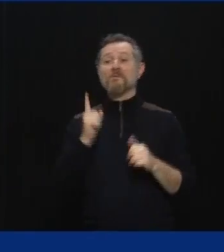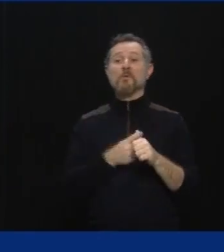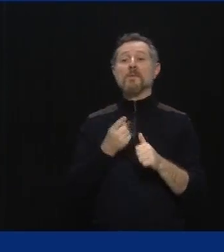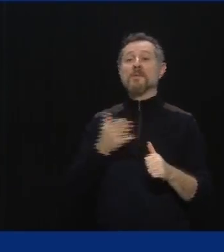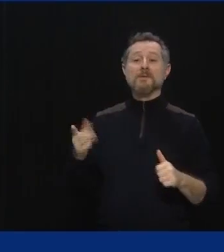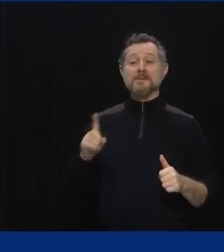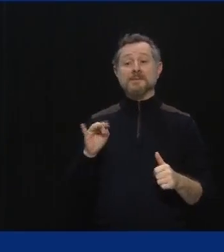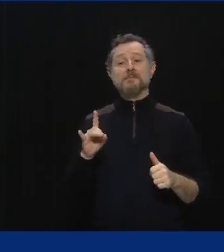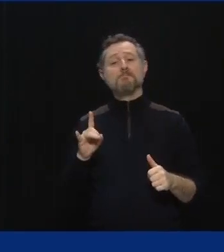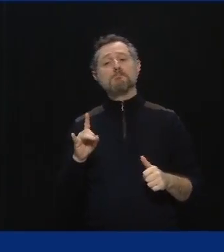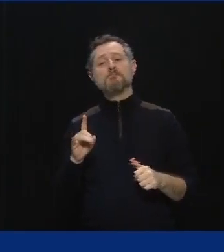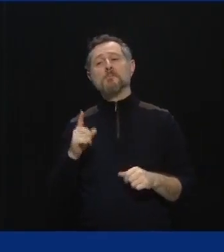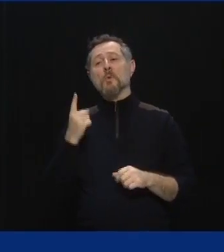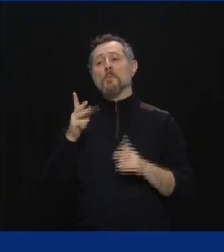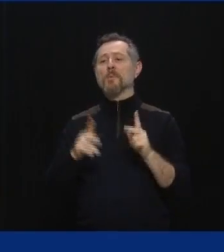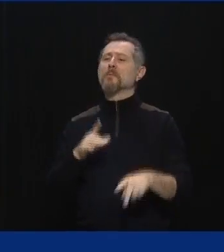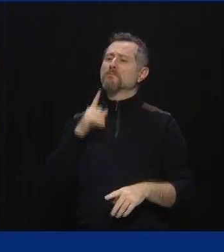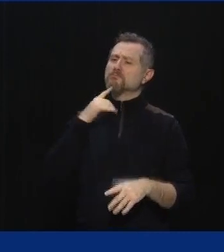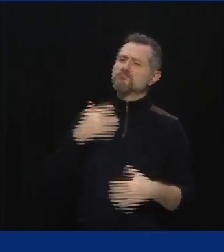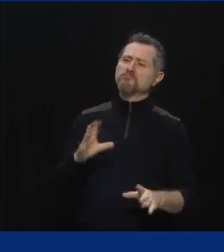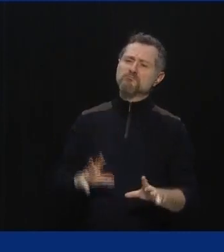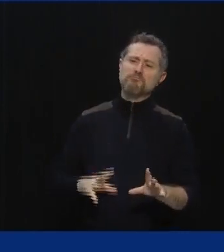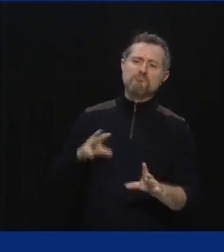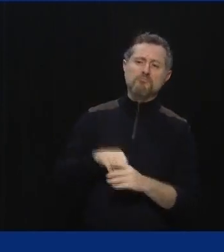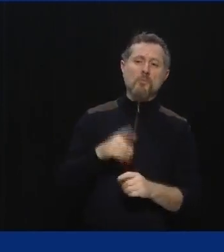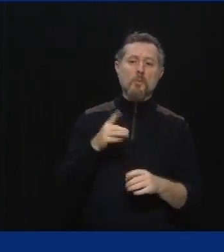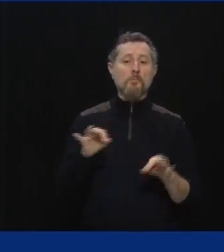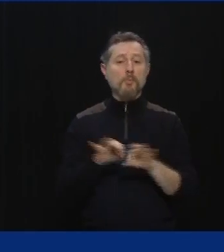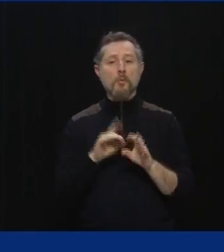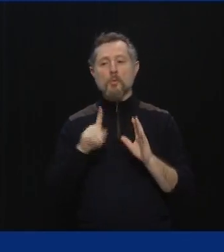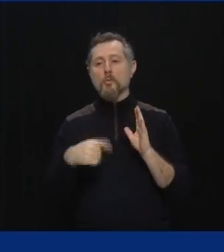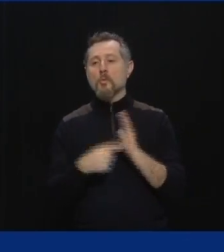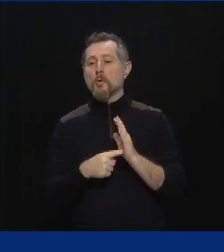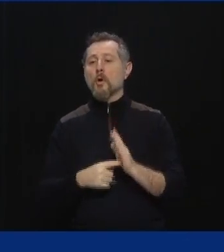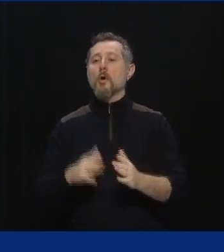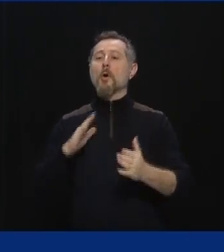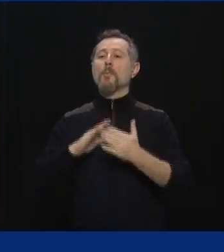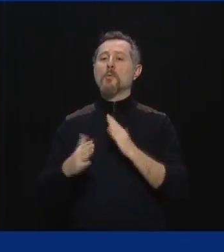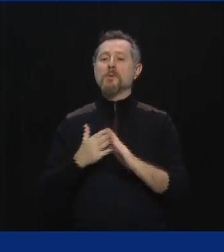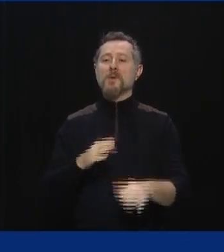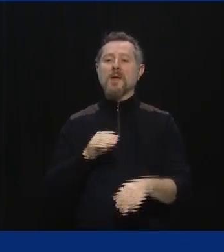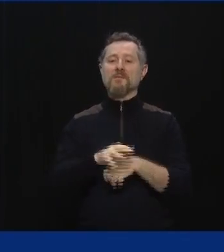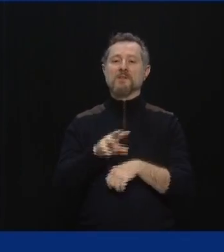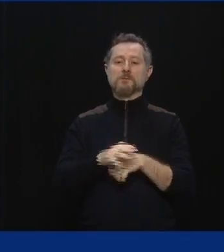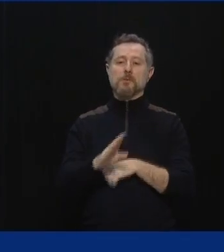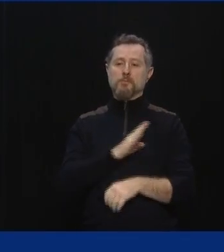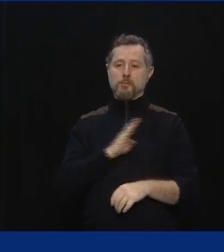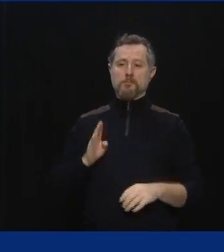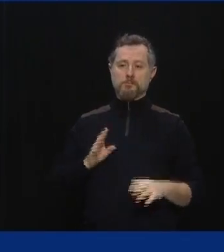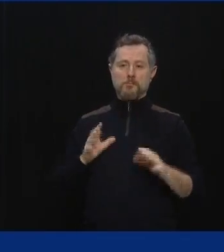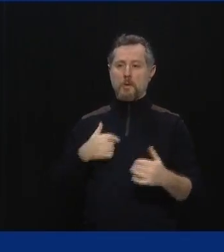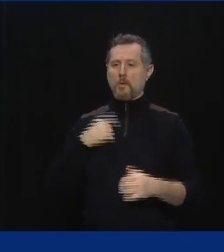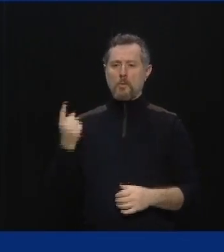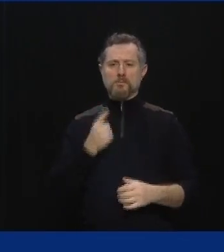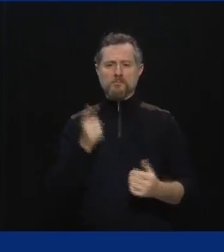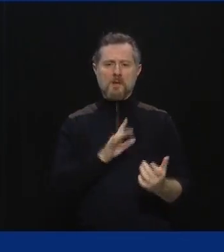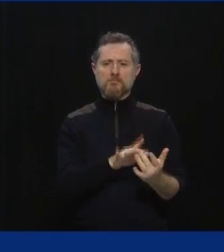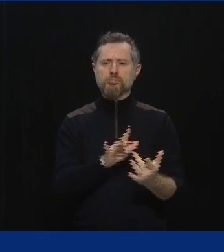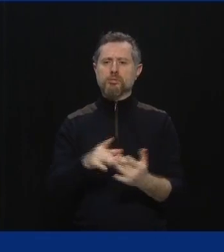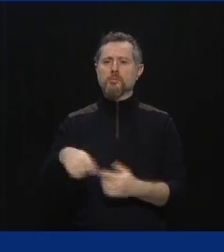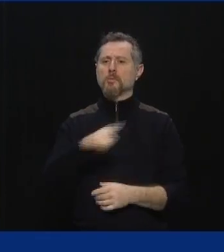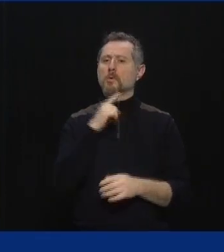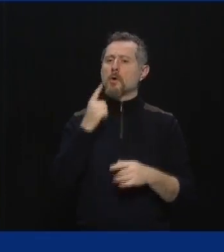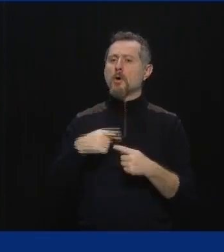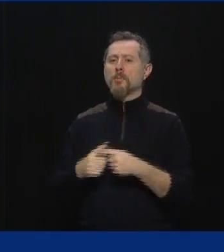one of the people that was intricately involved in the community advisory board, and who I always went to when I was talking about